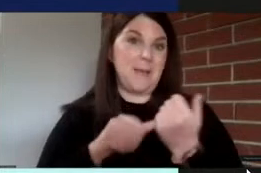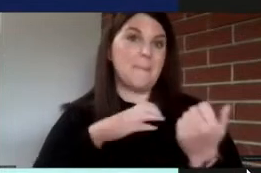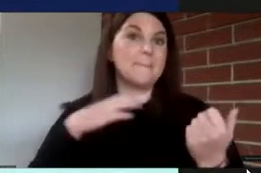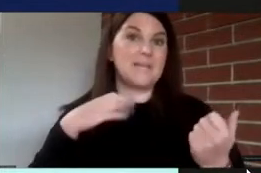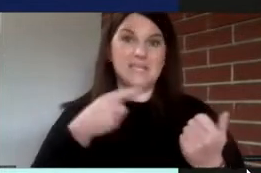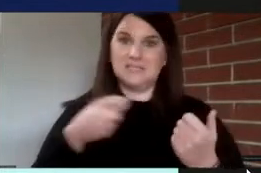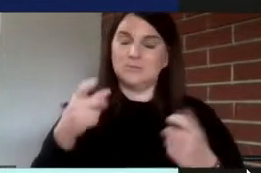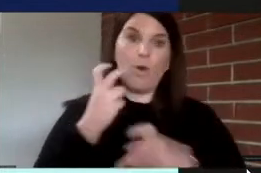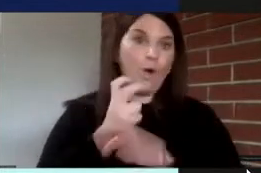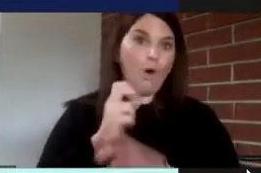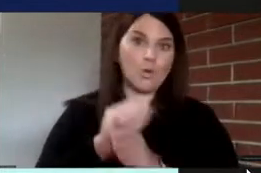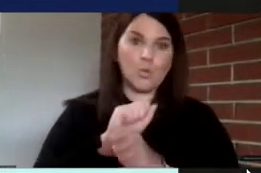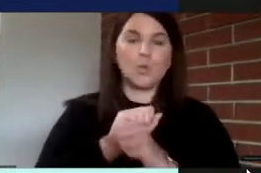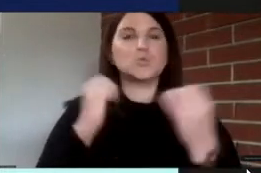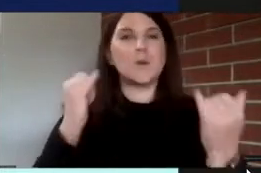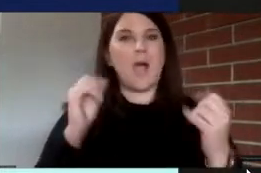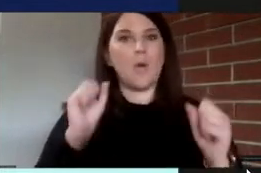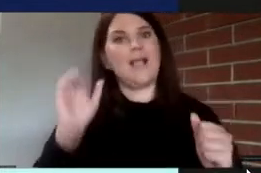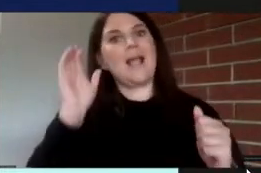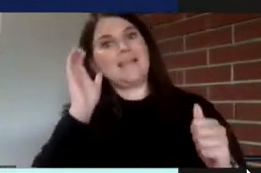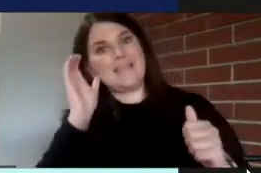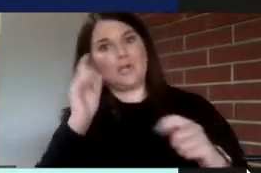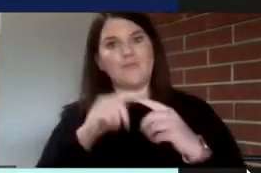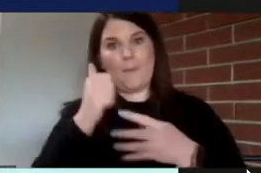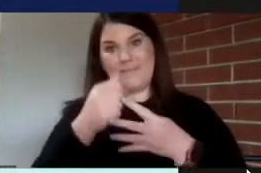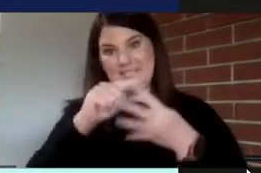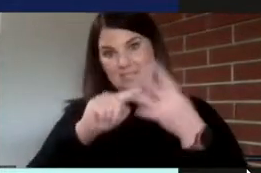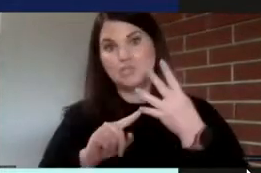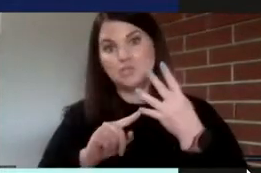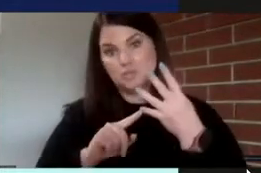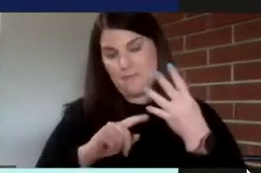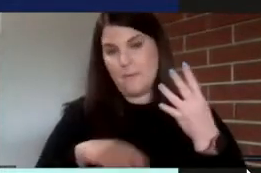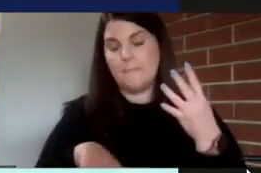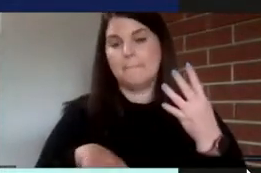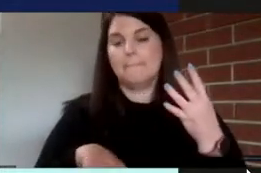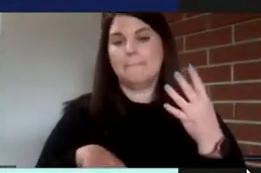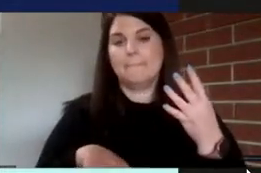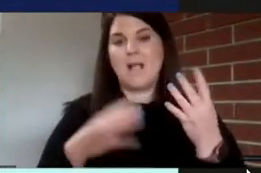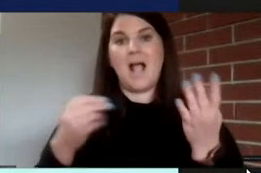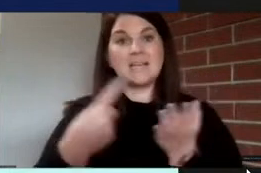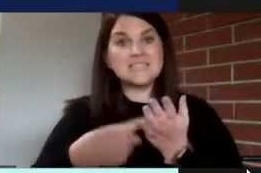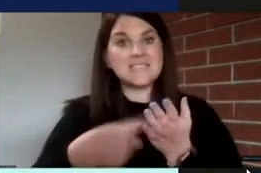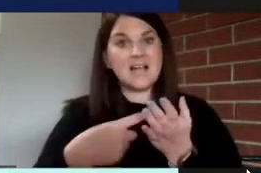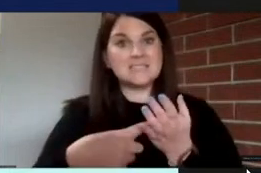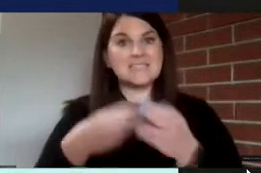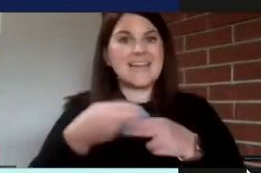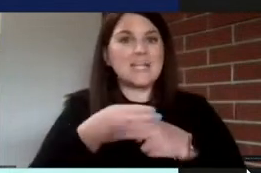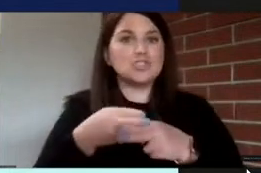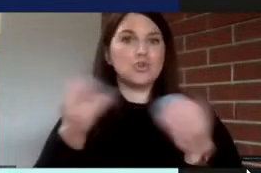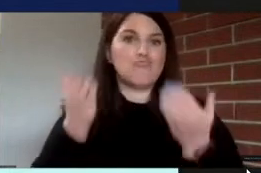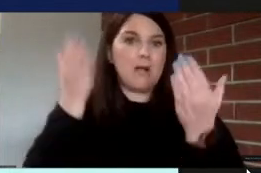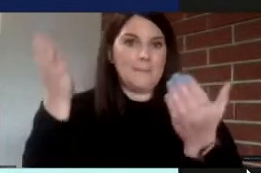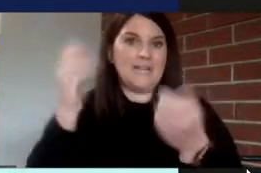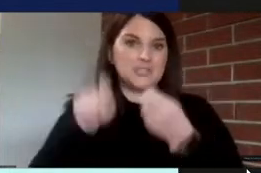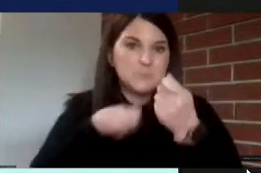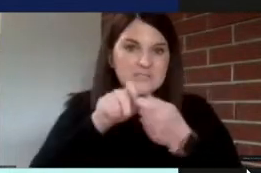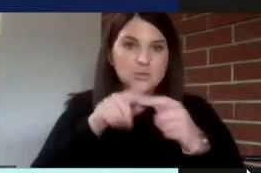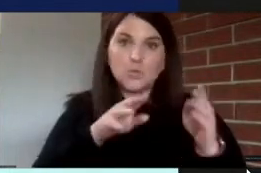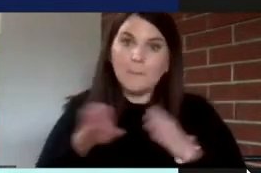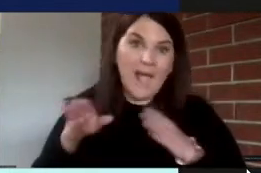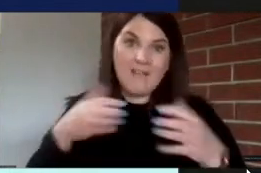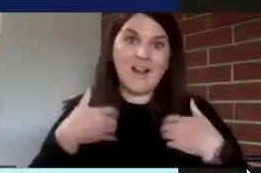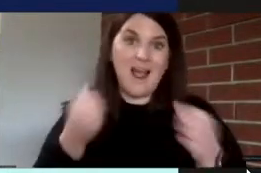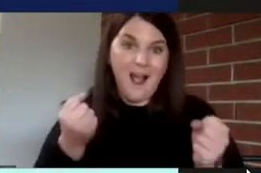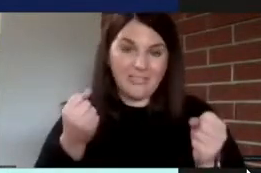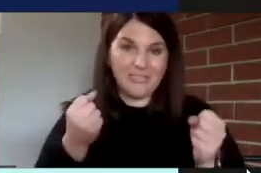we will have a chance to hear from each of the subcommittees and discuss the interim recommendations specific to behavioral